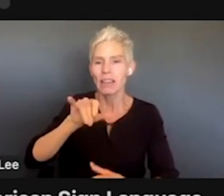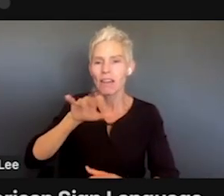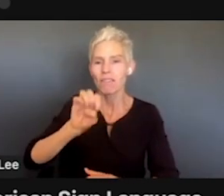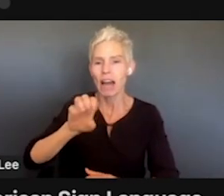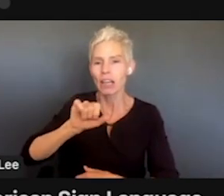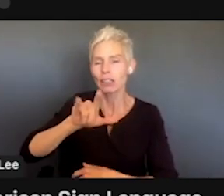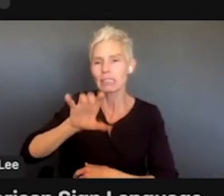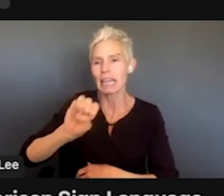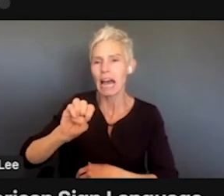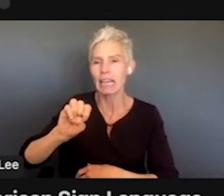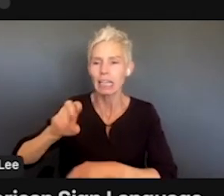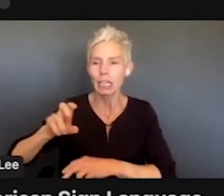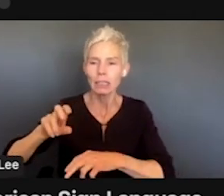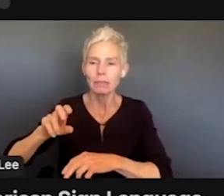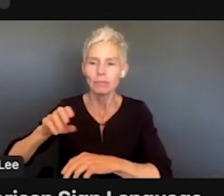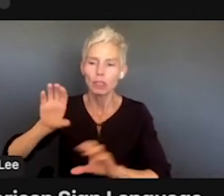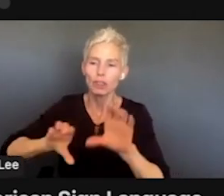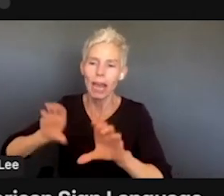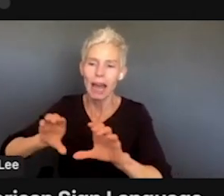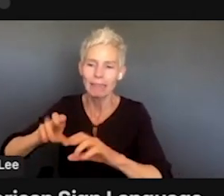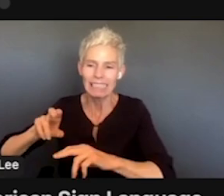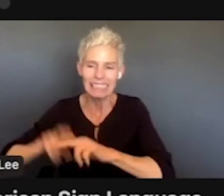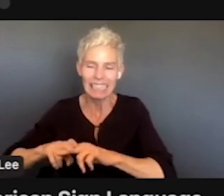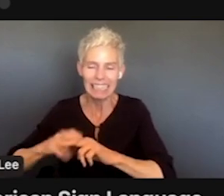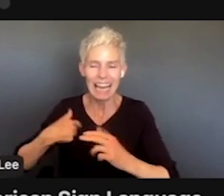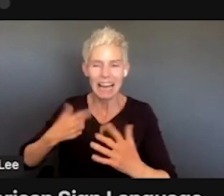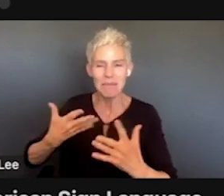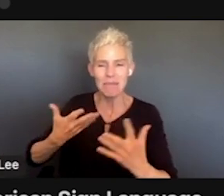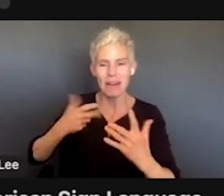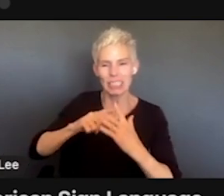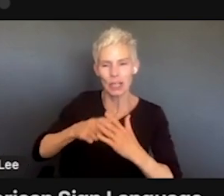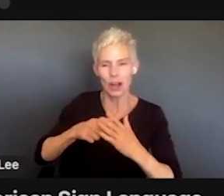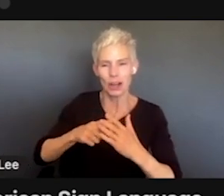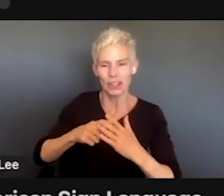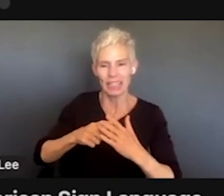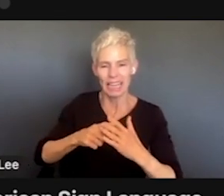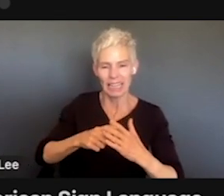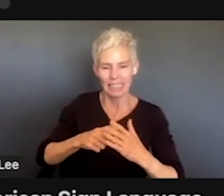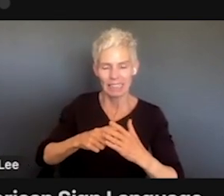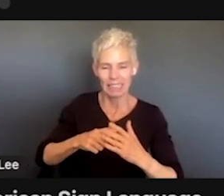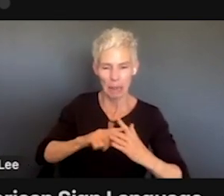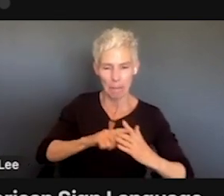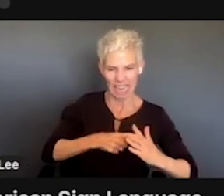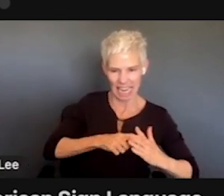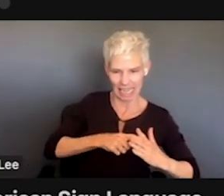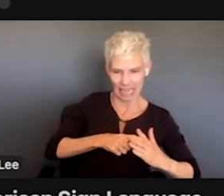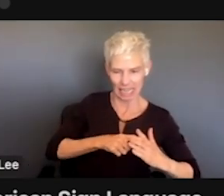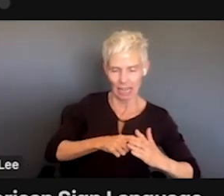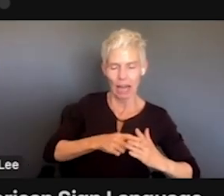want to start, and let's usually we kind of start at the beginning. I want to start at the end and go backwards. A